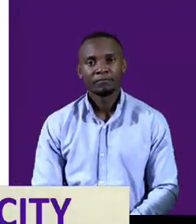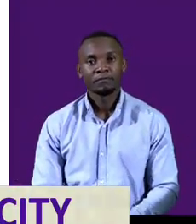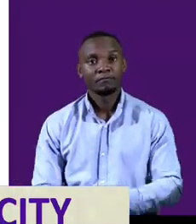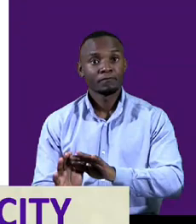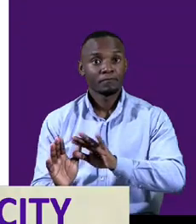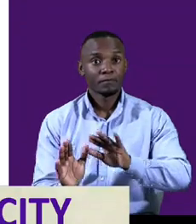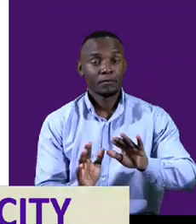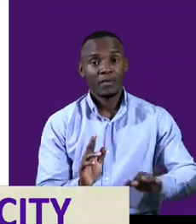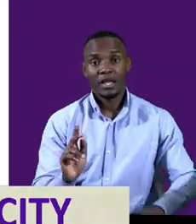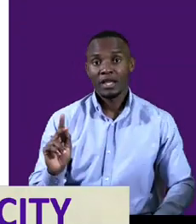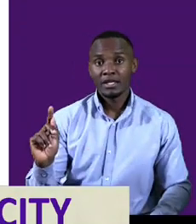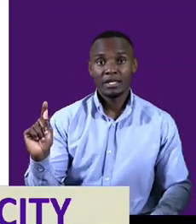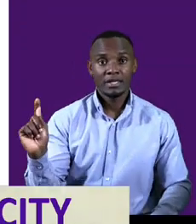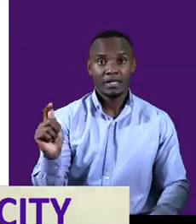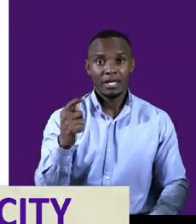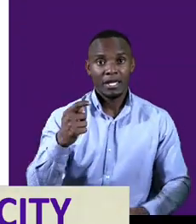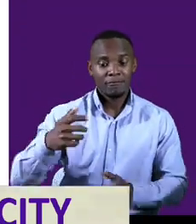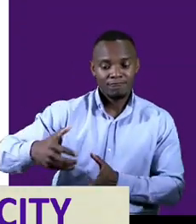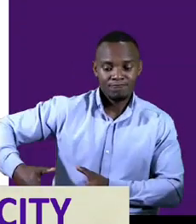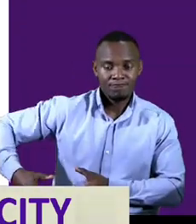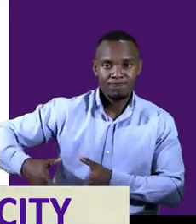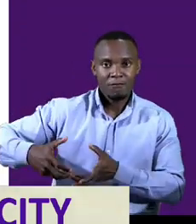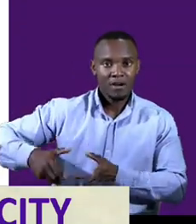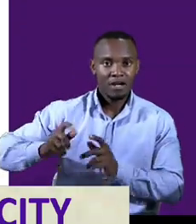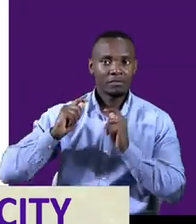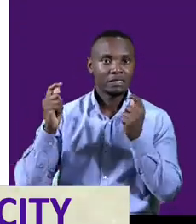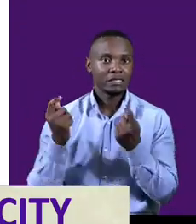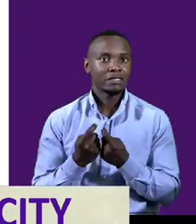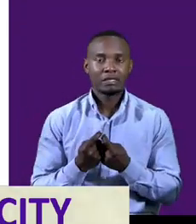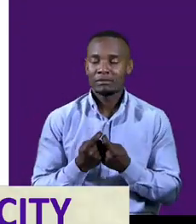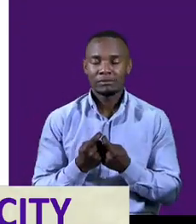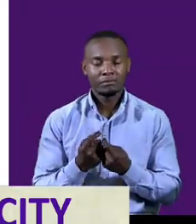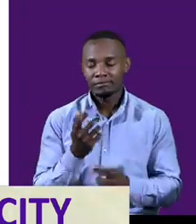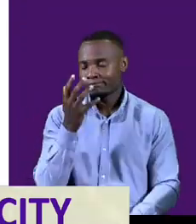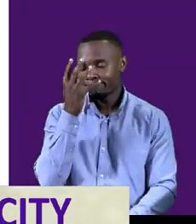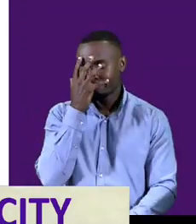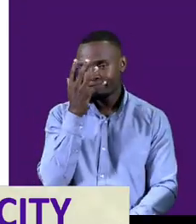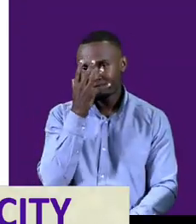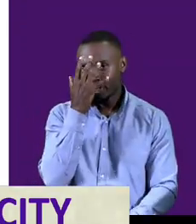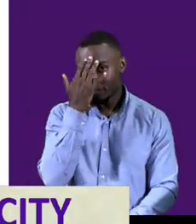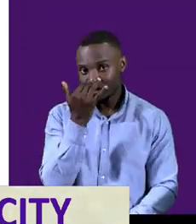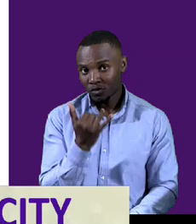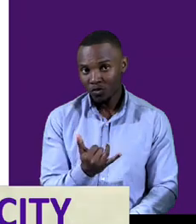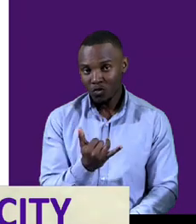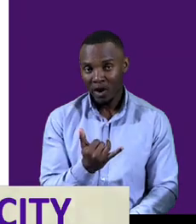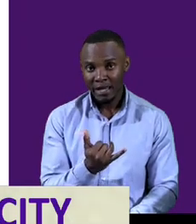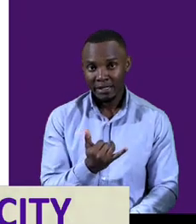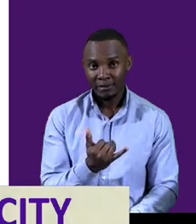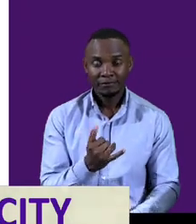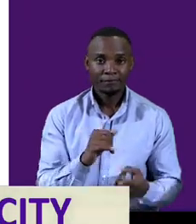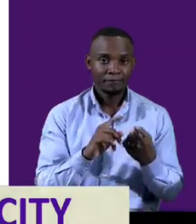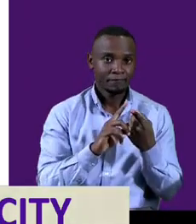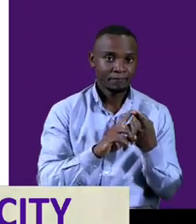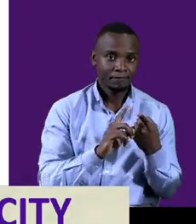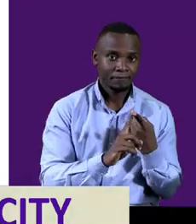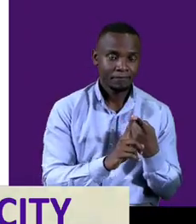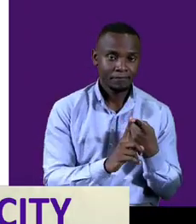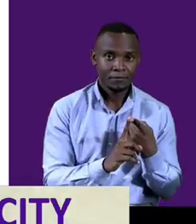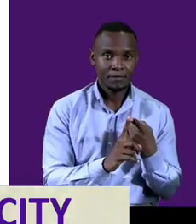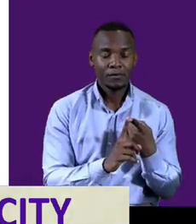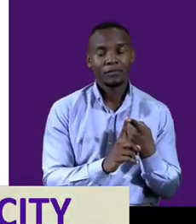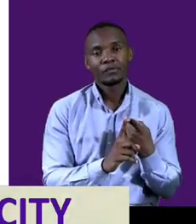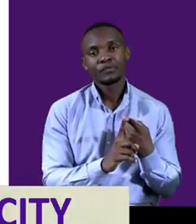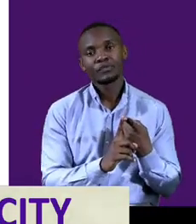Kenyan Sevens were humiliated by being beaten with the likes of